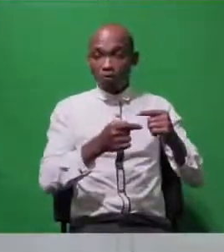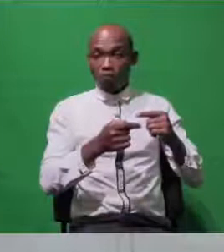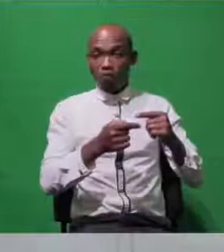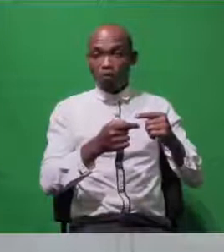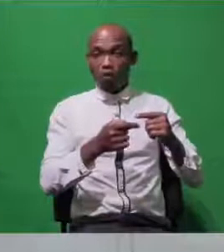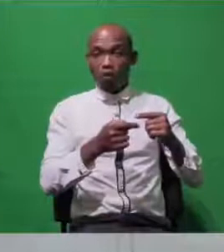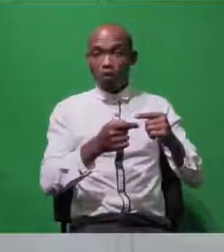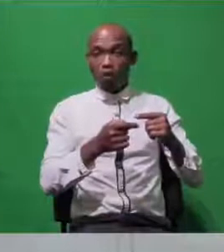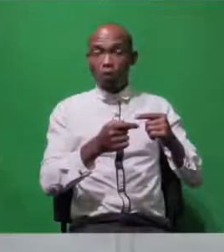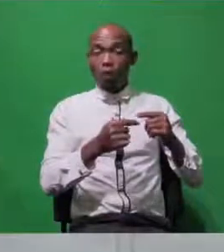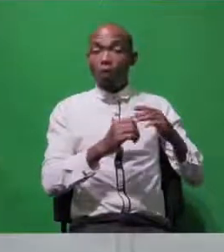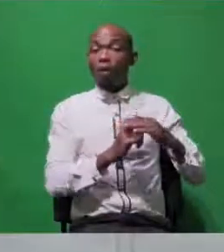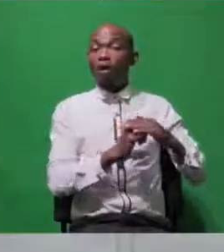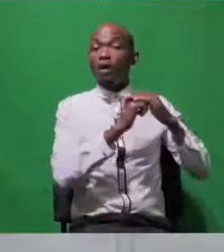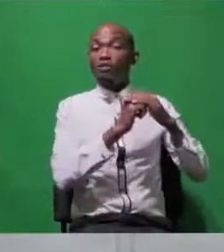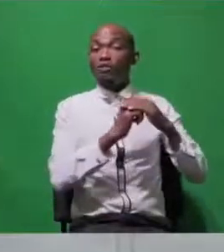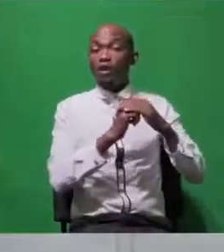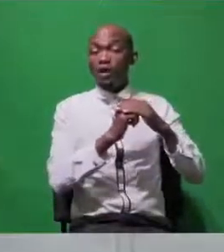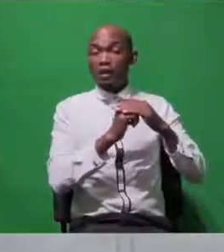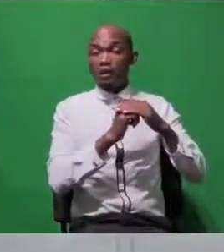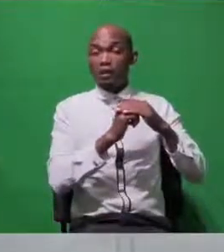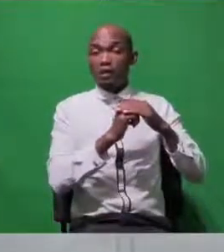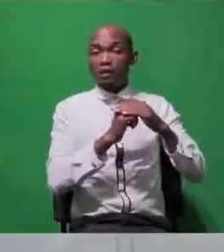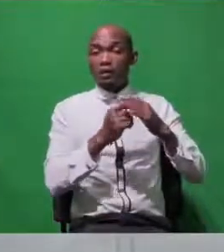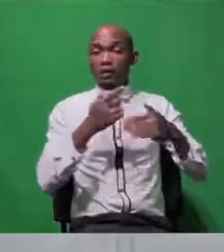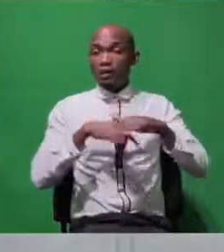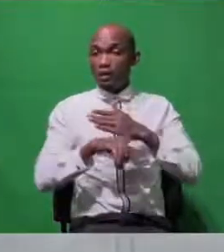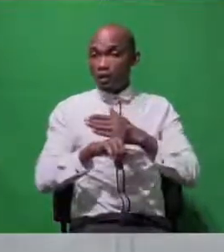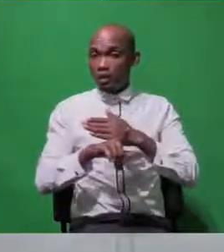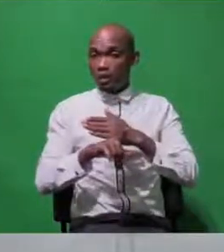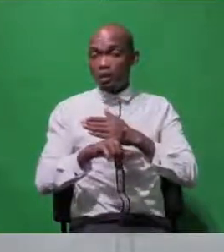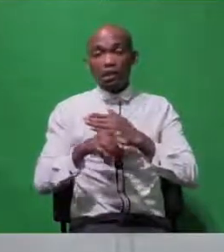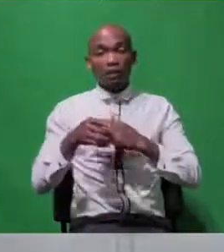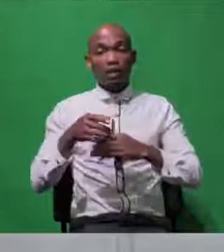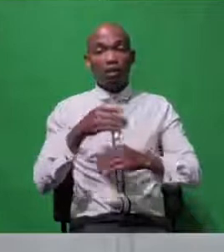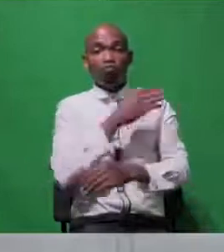colonial civil servants during colonial era.